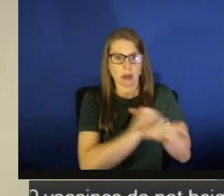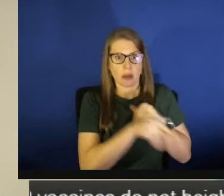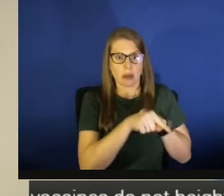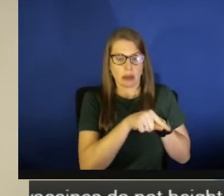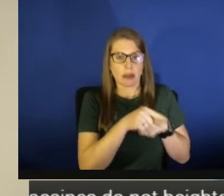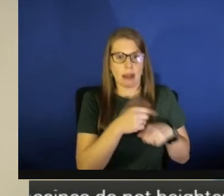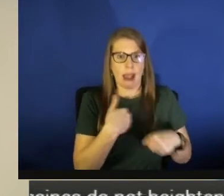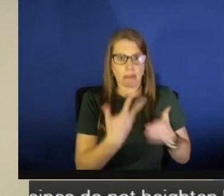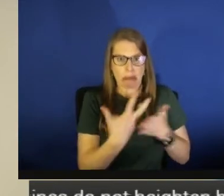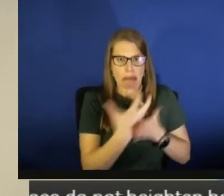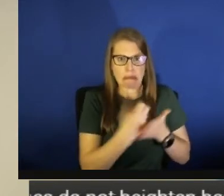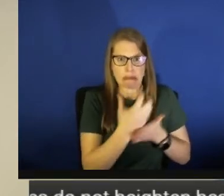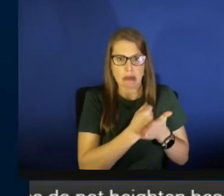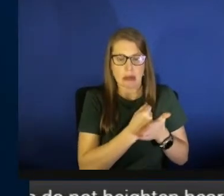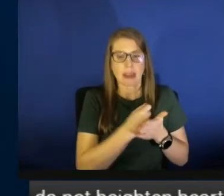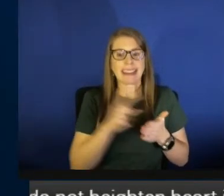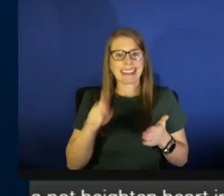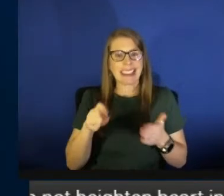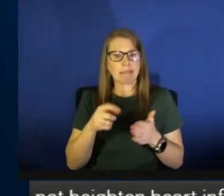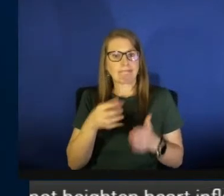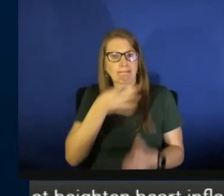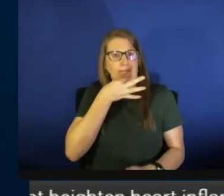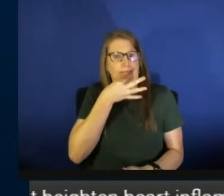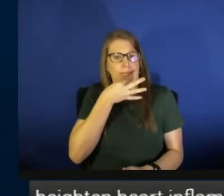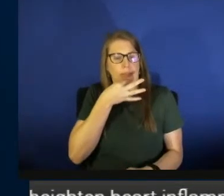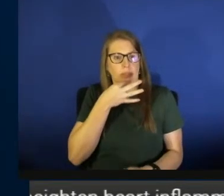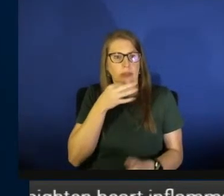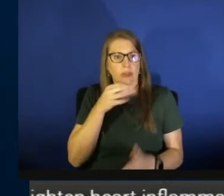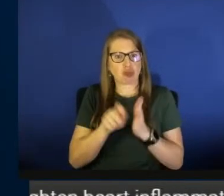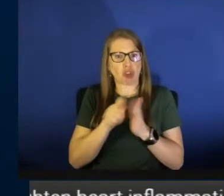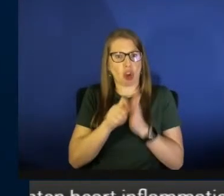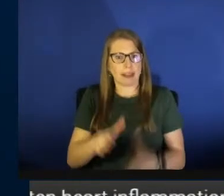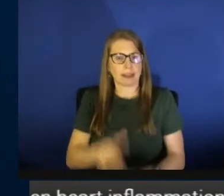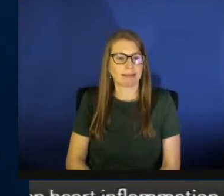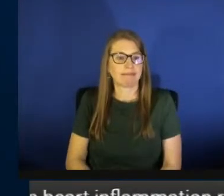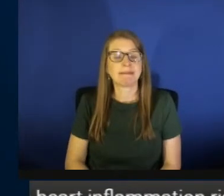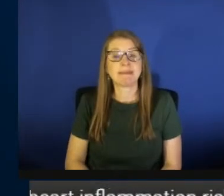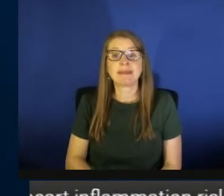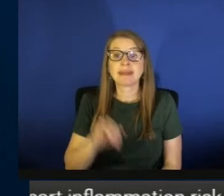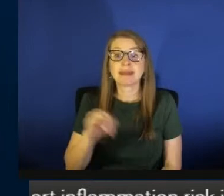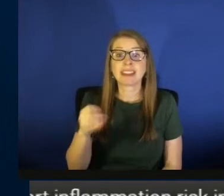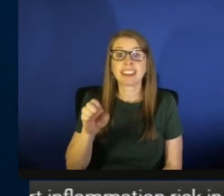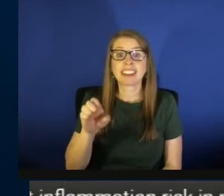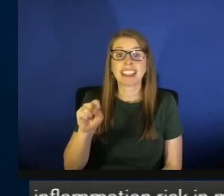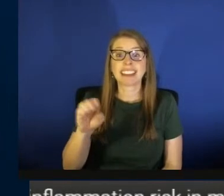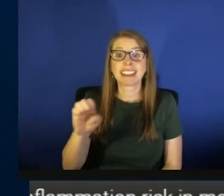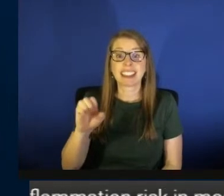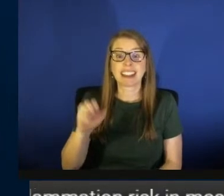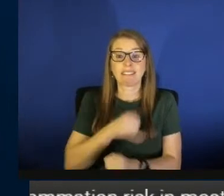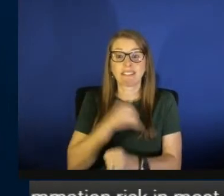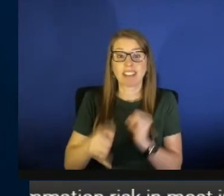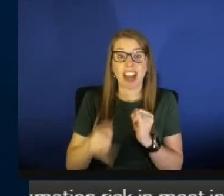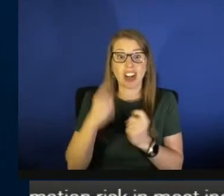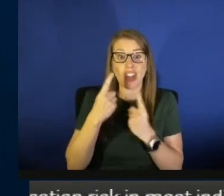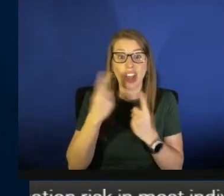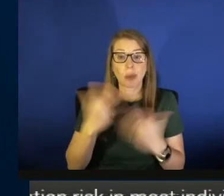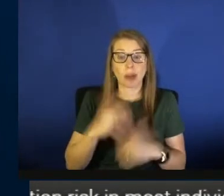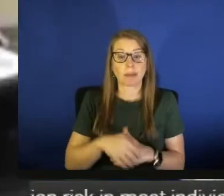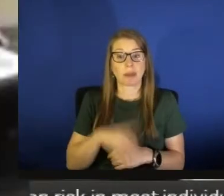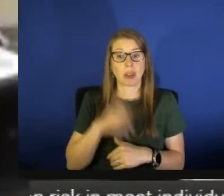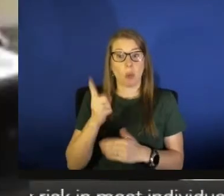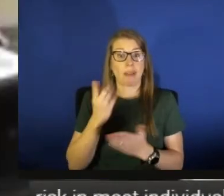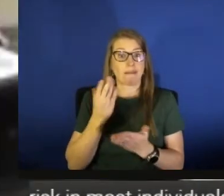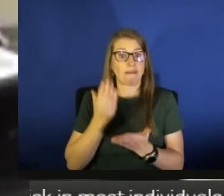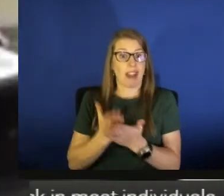important. We need good journalists. All right, Jesse, final thoughts. Well, one fact, we